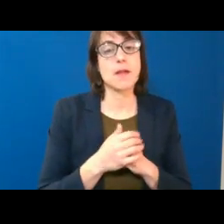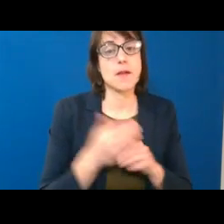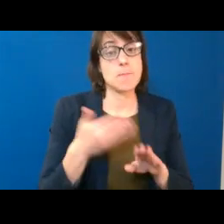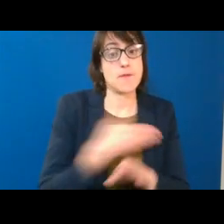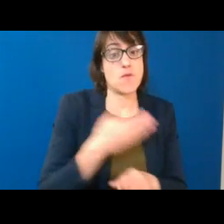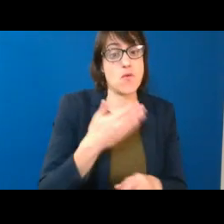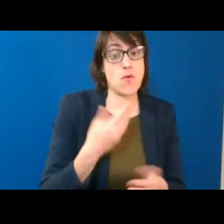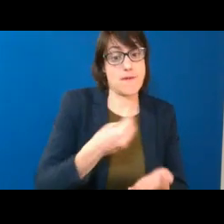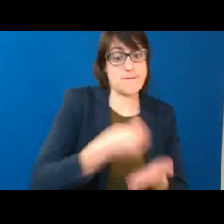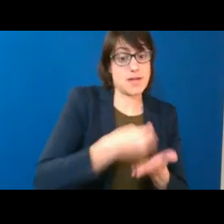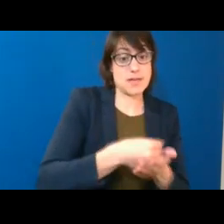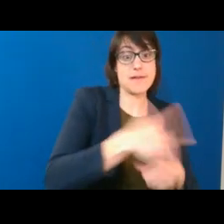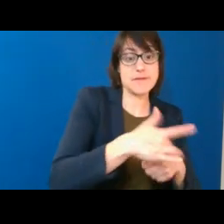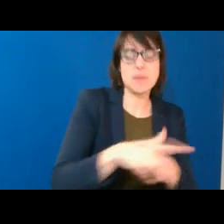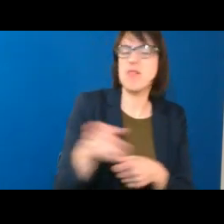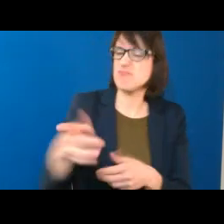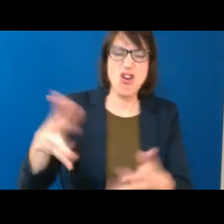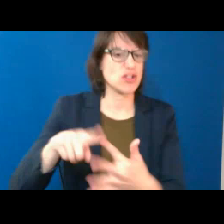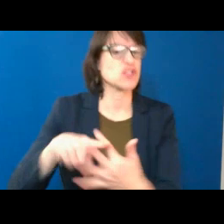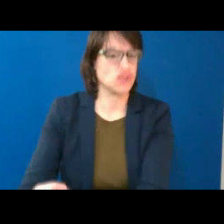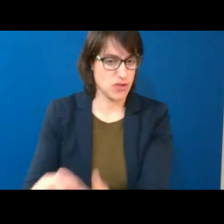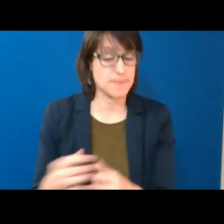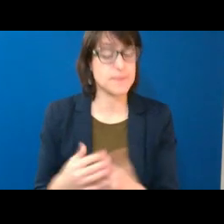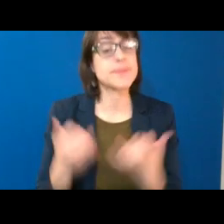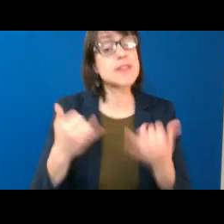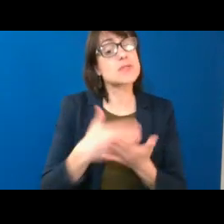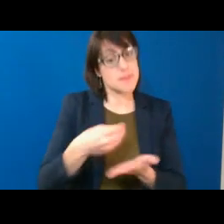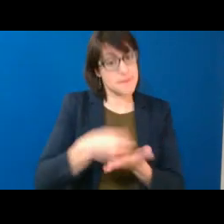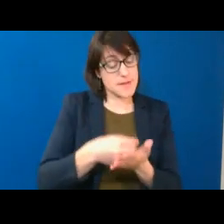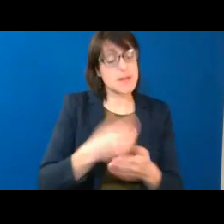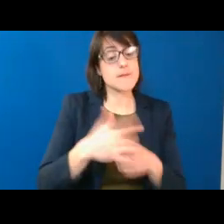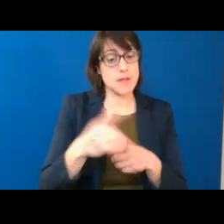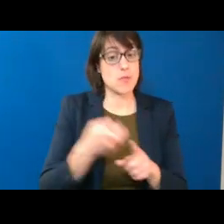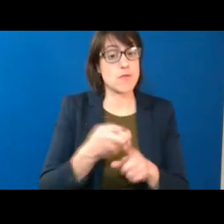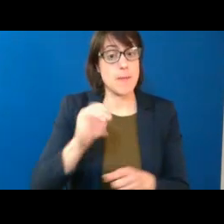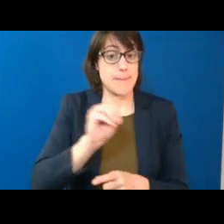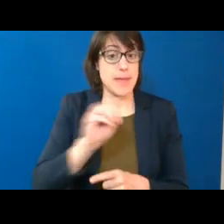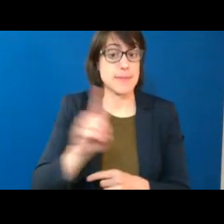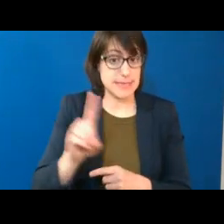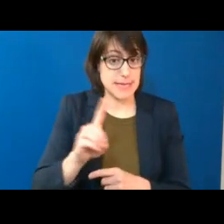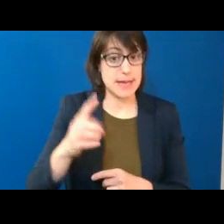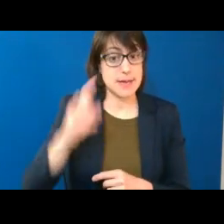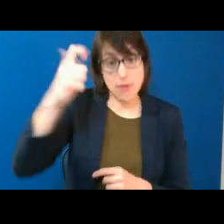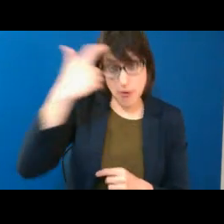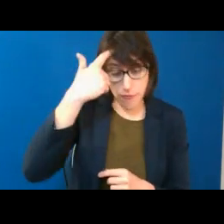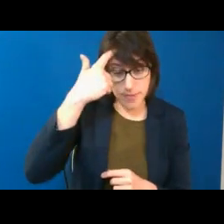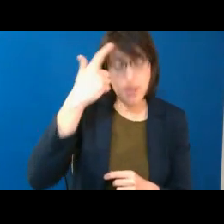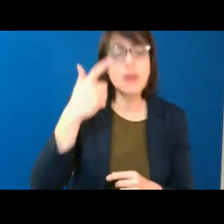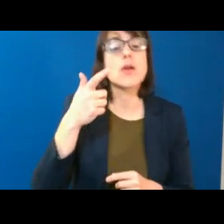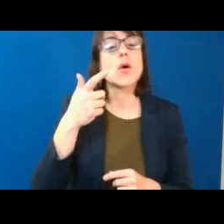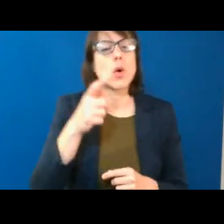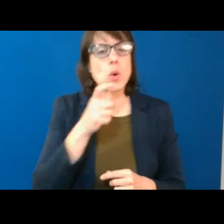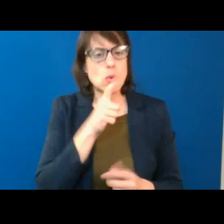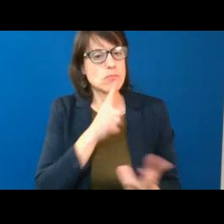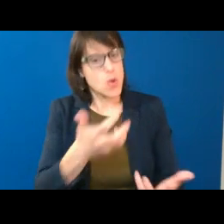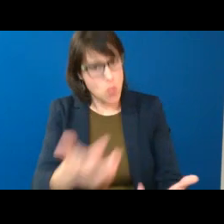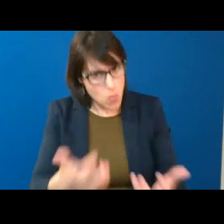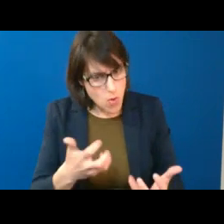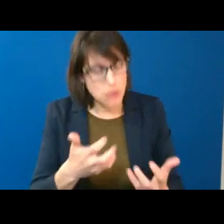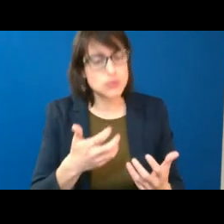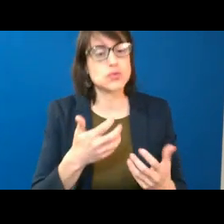of support from Miami-Dade County government, who is looking to incorporate reuse policies within a larger waste